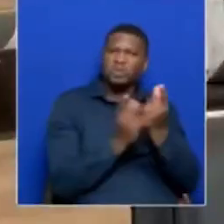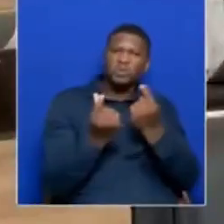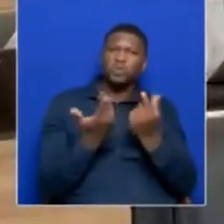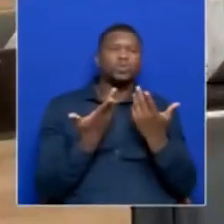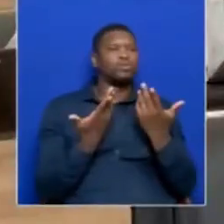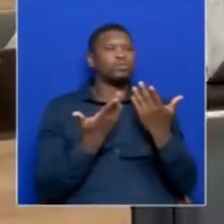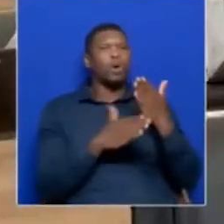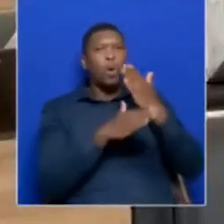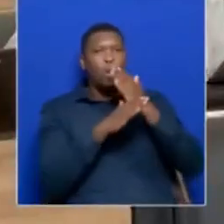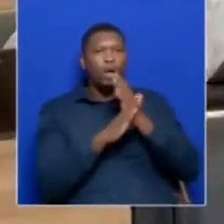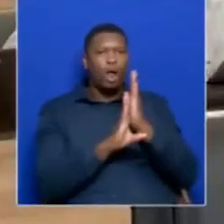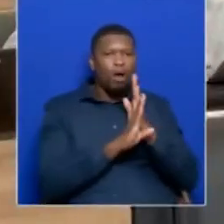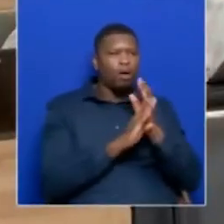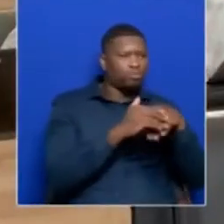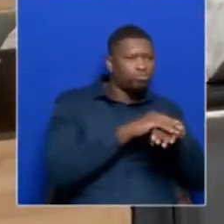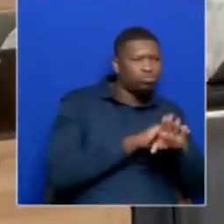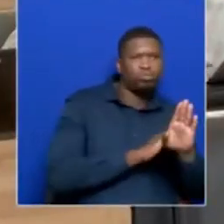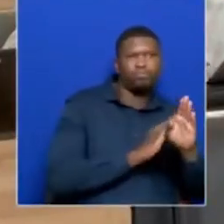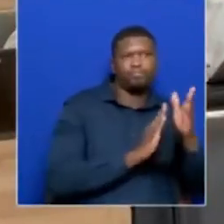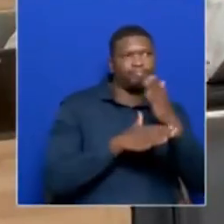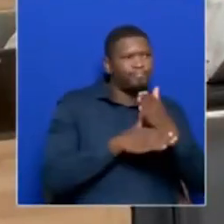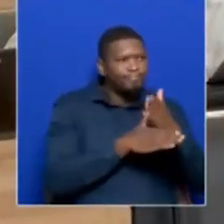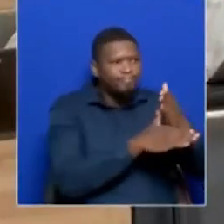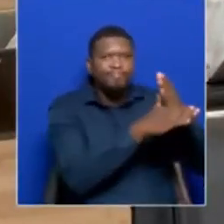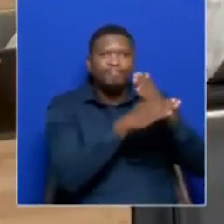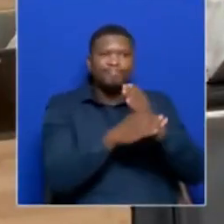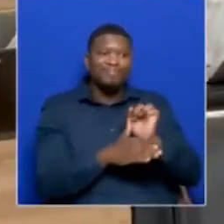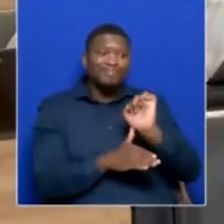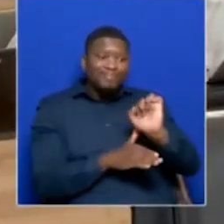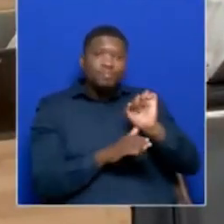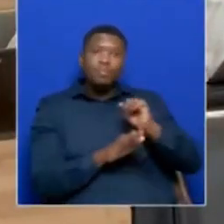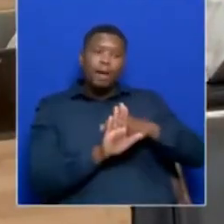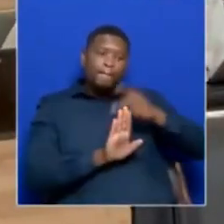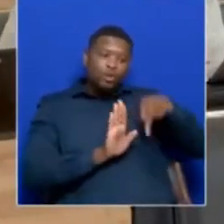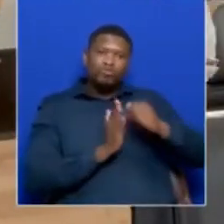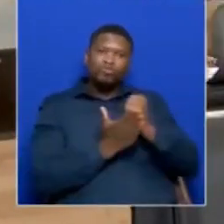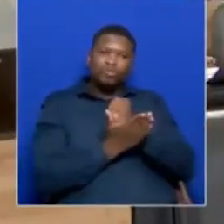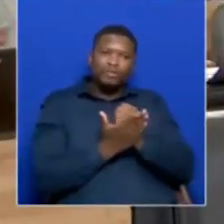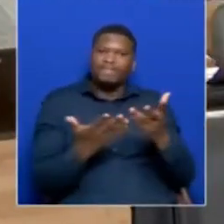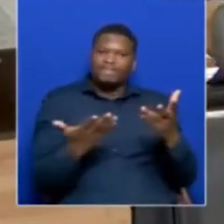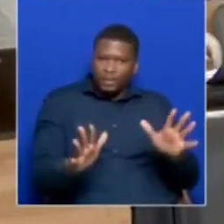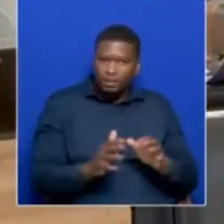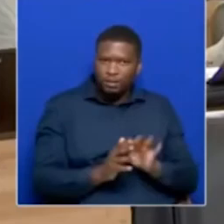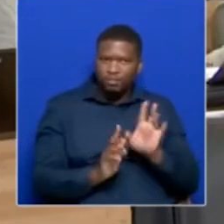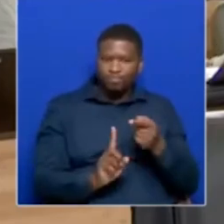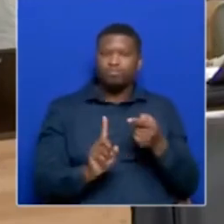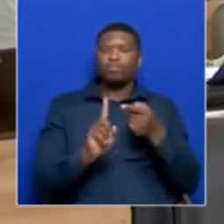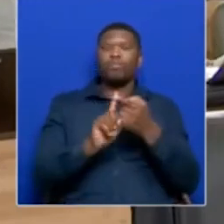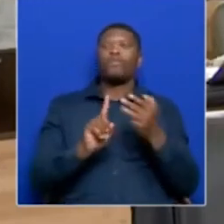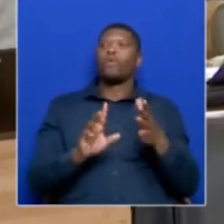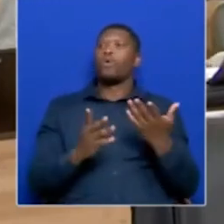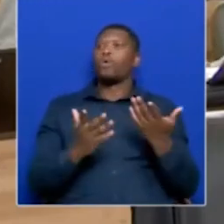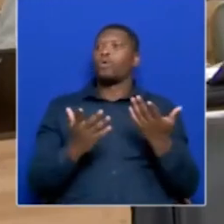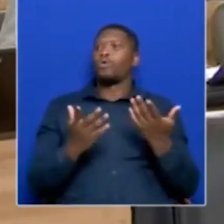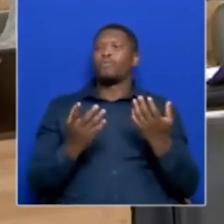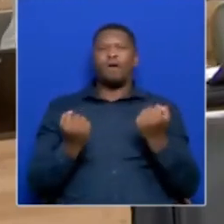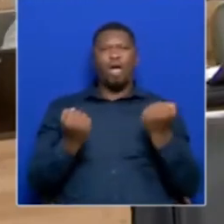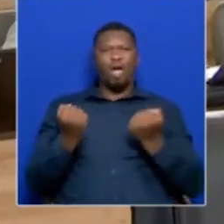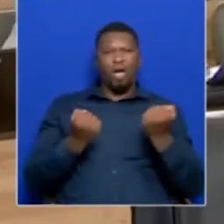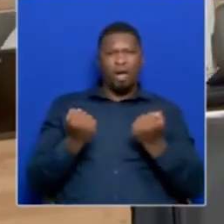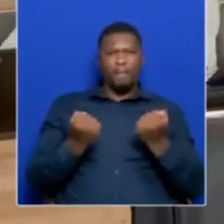a registered project, but it was a project for cash in transit. In this project of a cash in